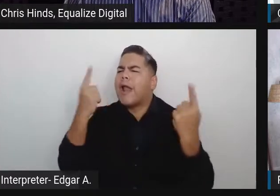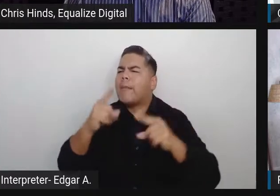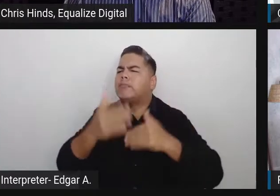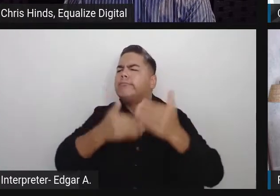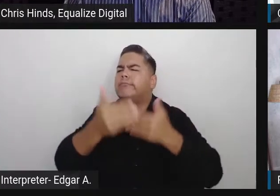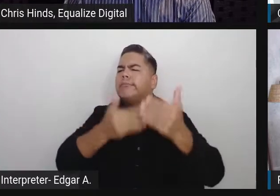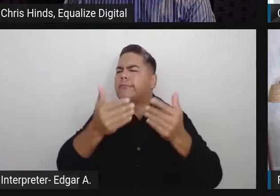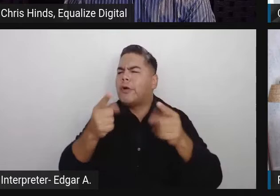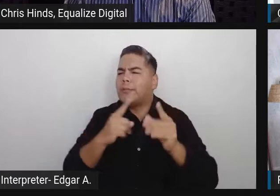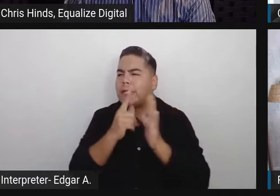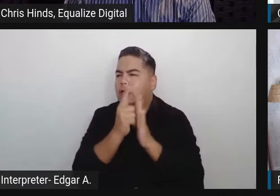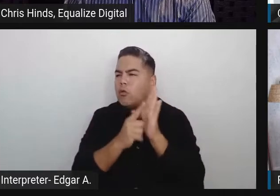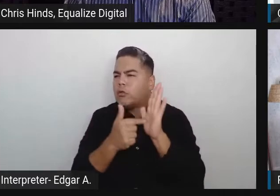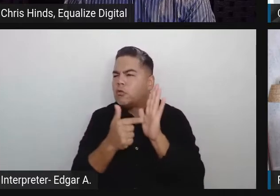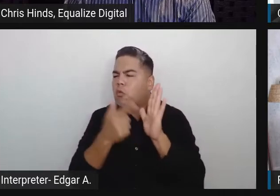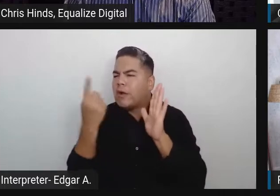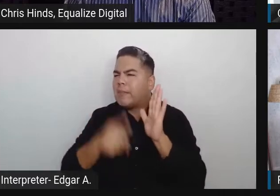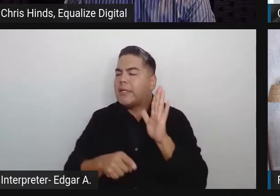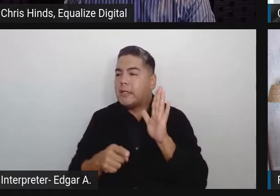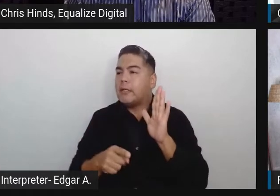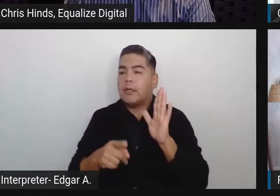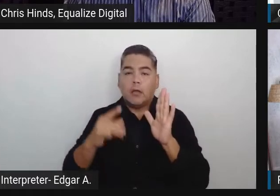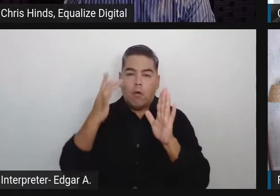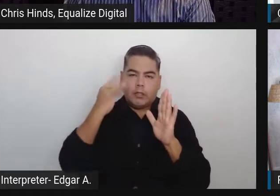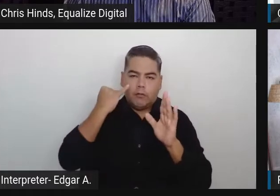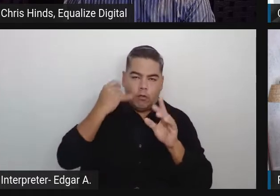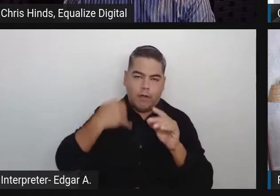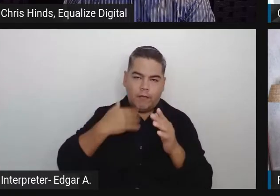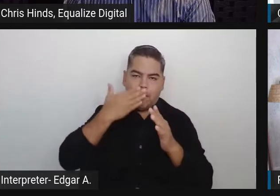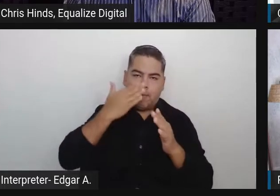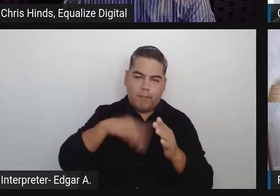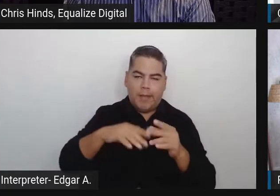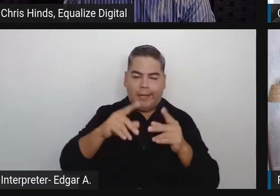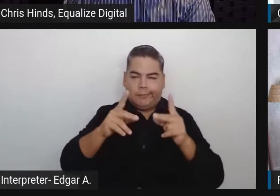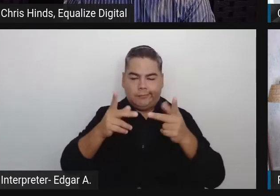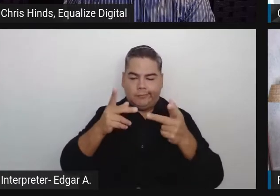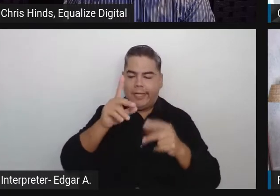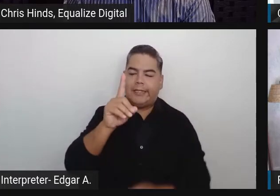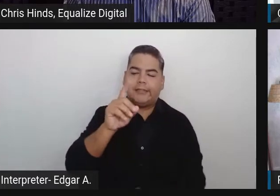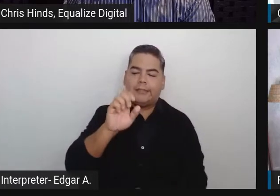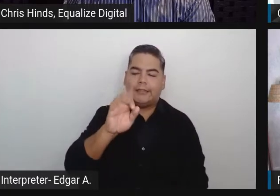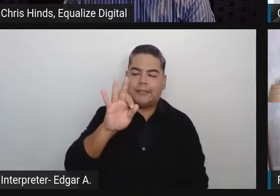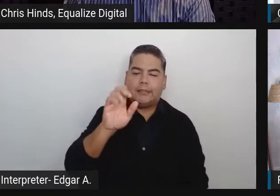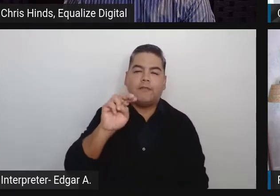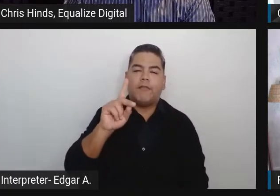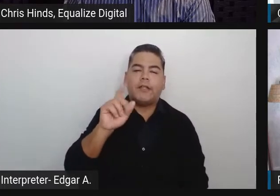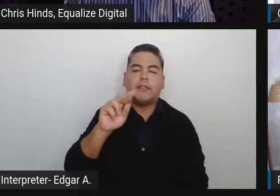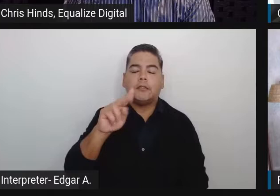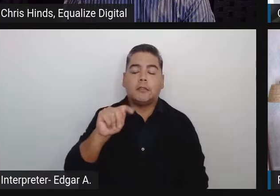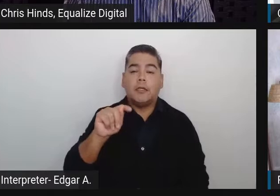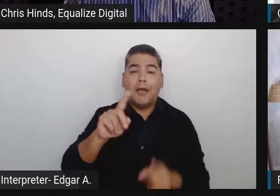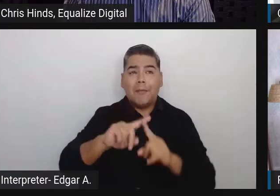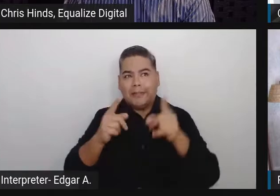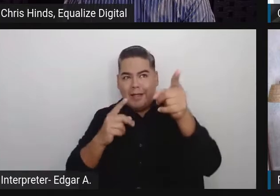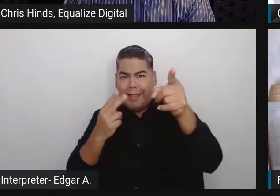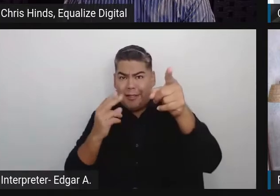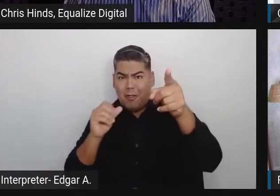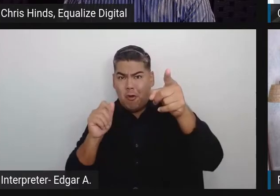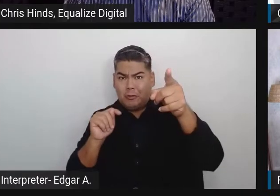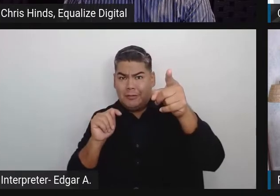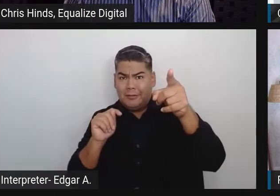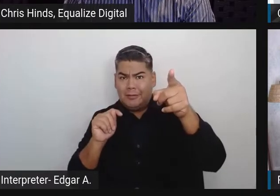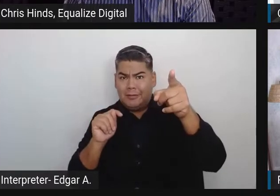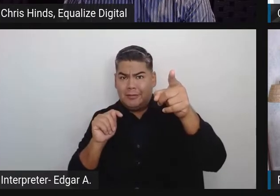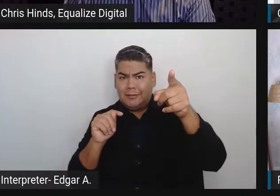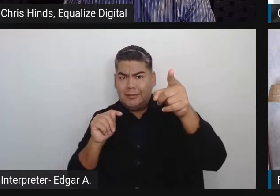could probably get that defendant, like, especially the host. Like, the host is clearly not responsible for something that you put on the internet. But then there's the cost to